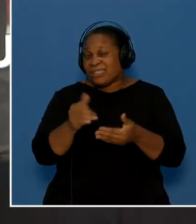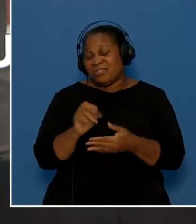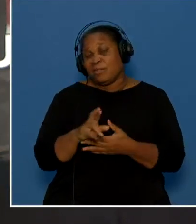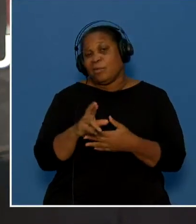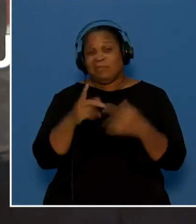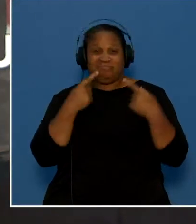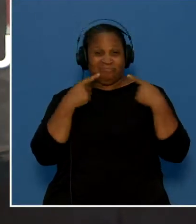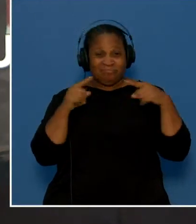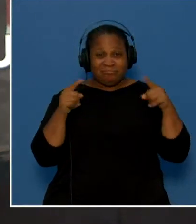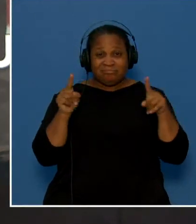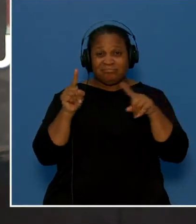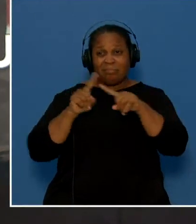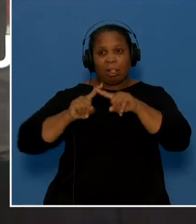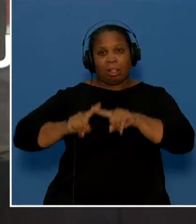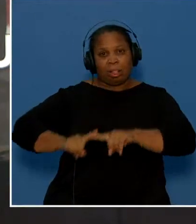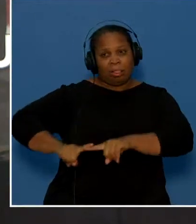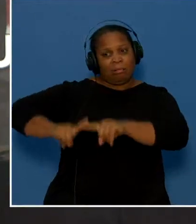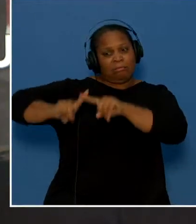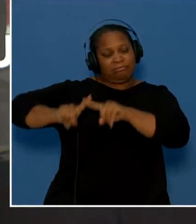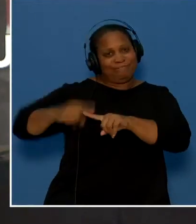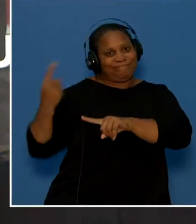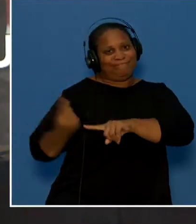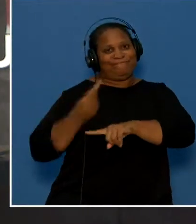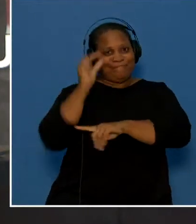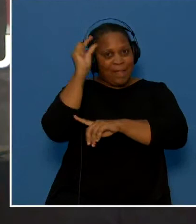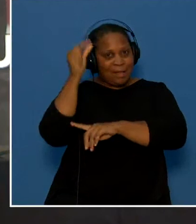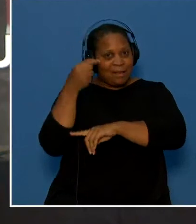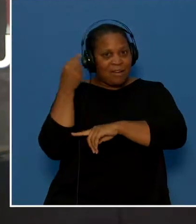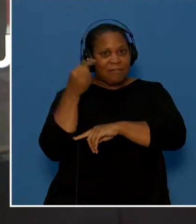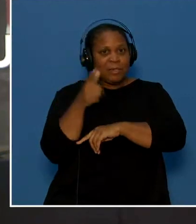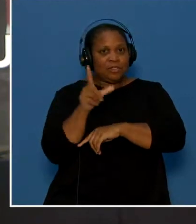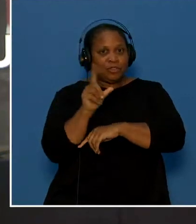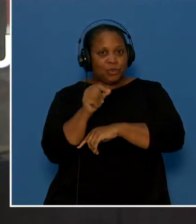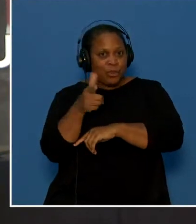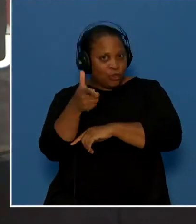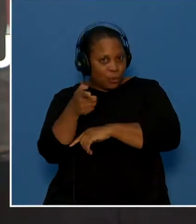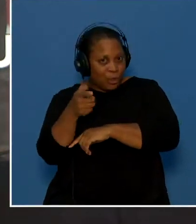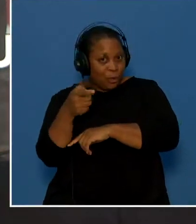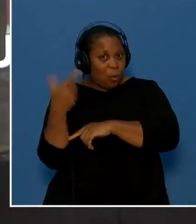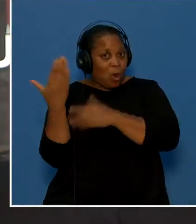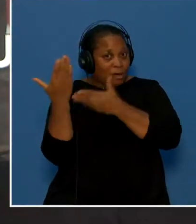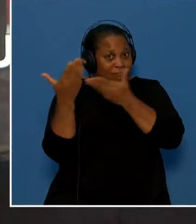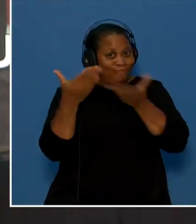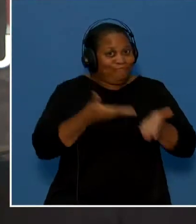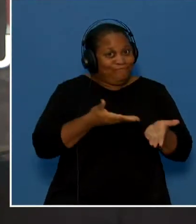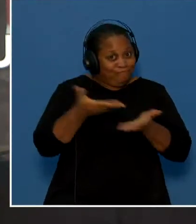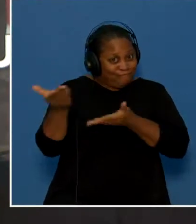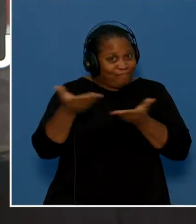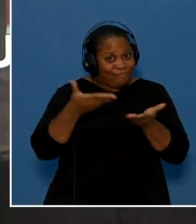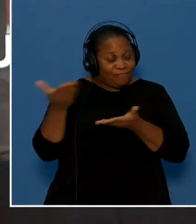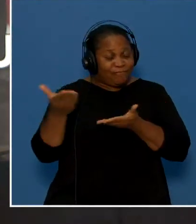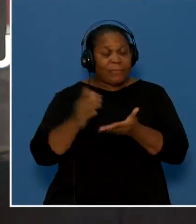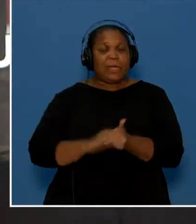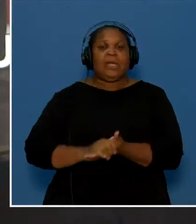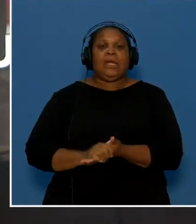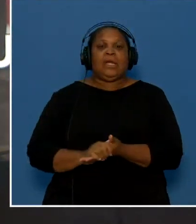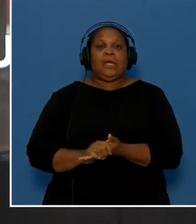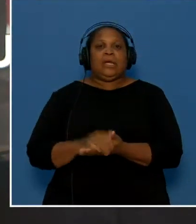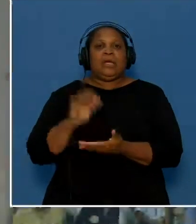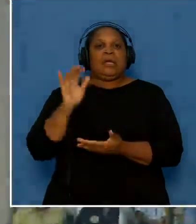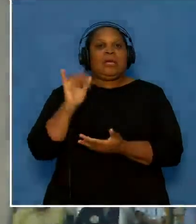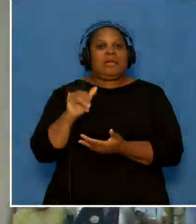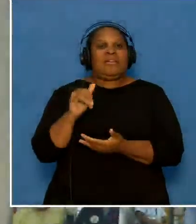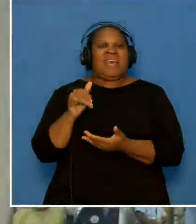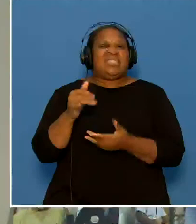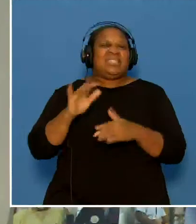public have to rely solely on the government to deliver the vaccines in 2021? I'll defer, because that's really a matter of the handling of the